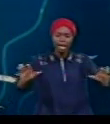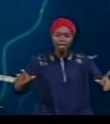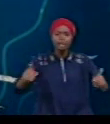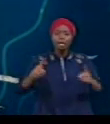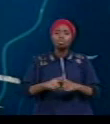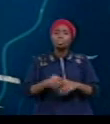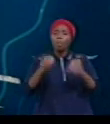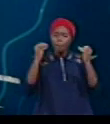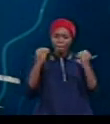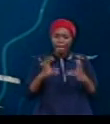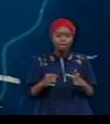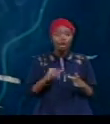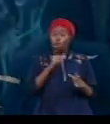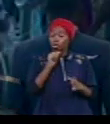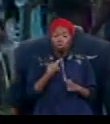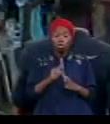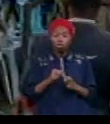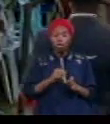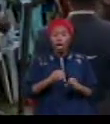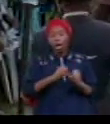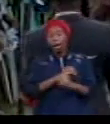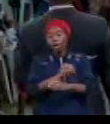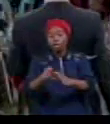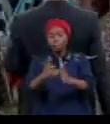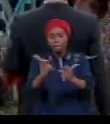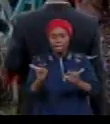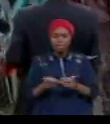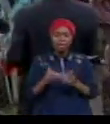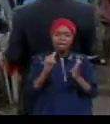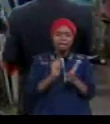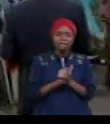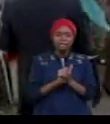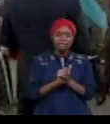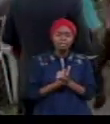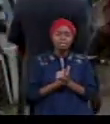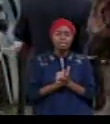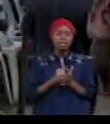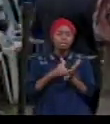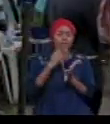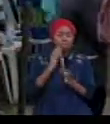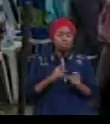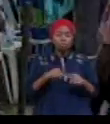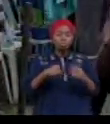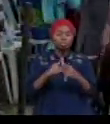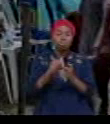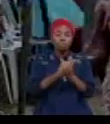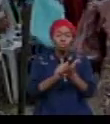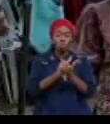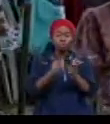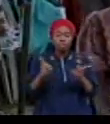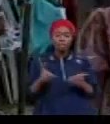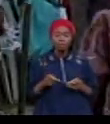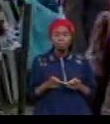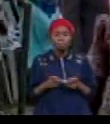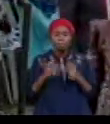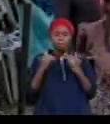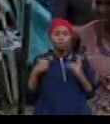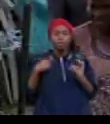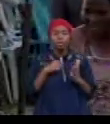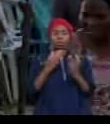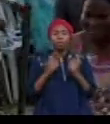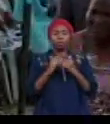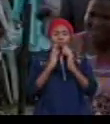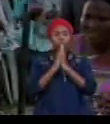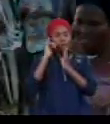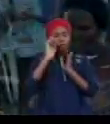unreached places, that the gospel will reach those areas. Now we want to now pray for our Father and the